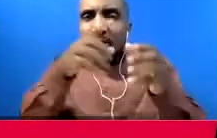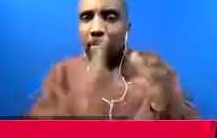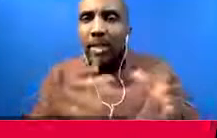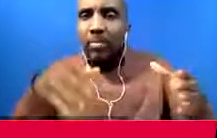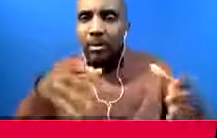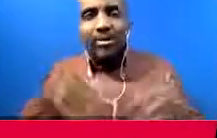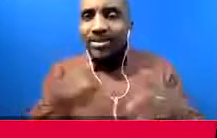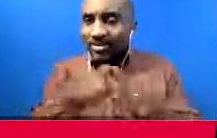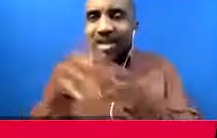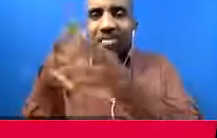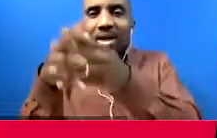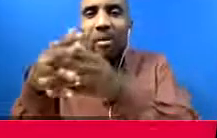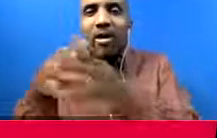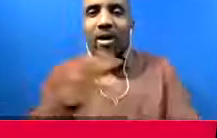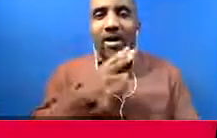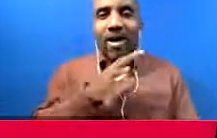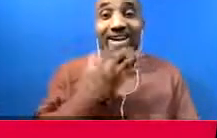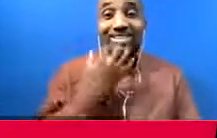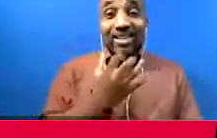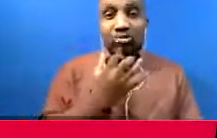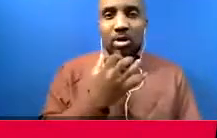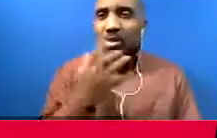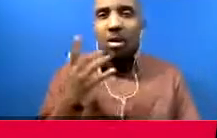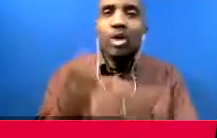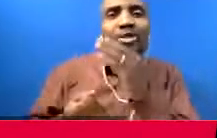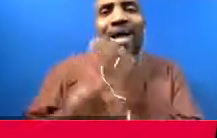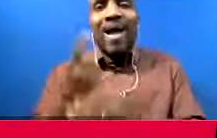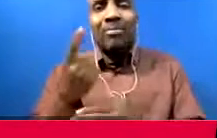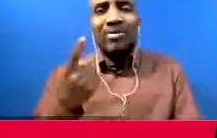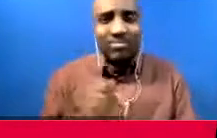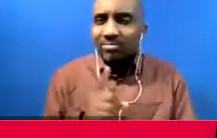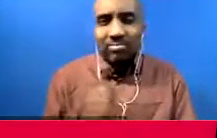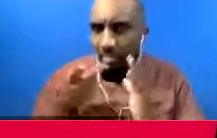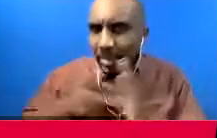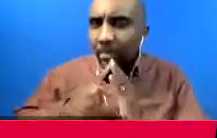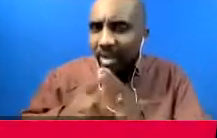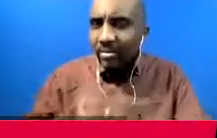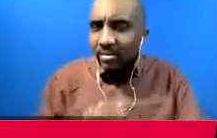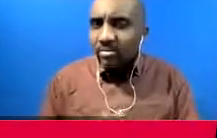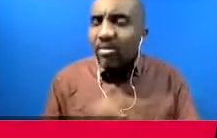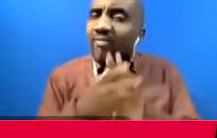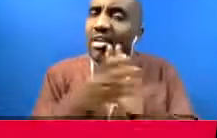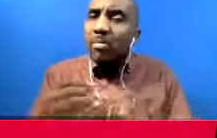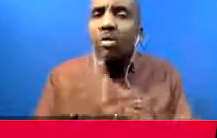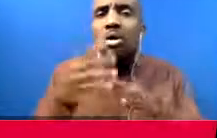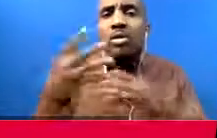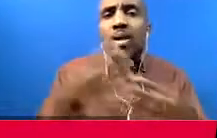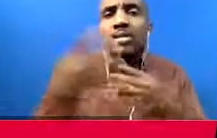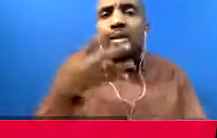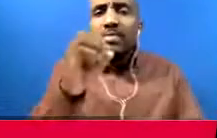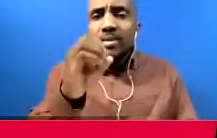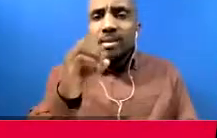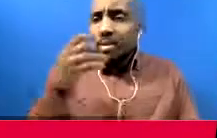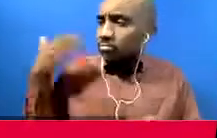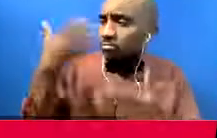referring to the US and Israel, there's no such thing as coincidence. And that's the end of that quote. So some examples of this: since the 1990s and increasingly